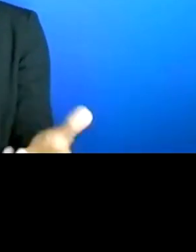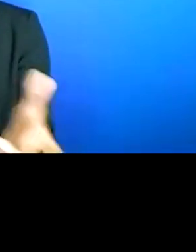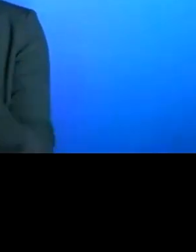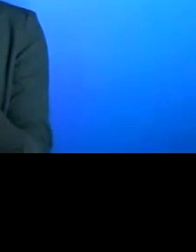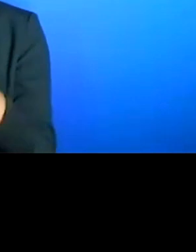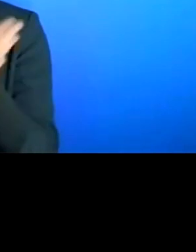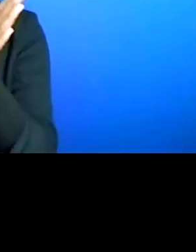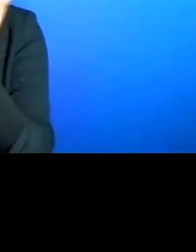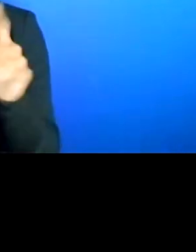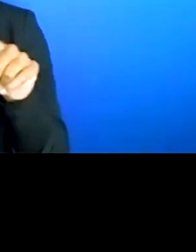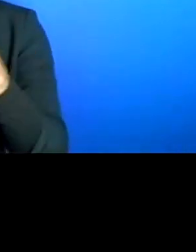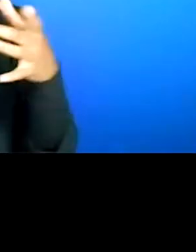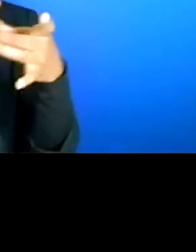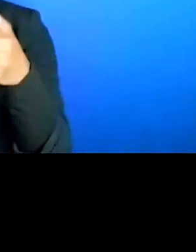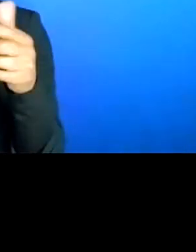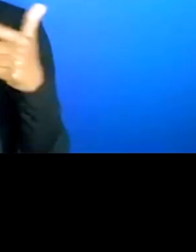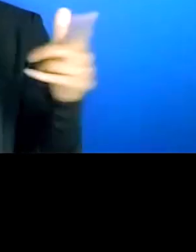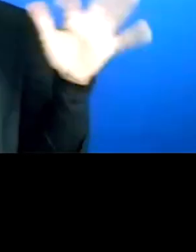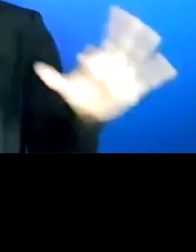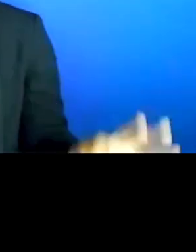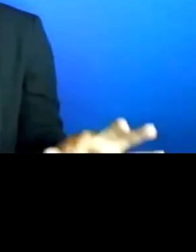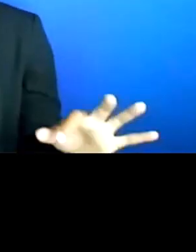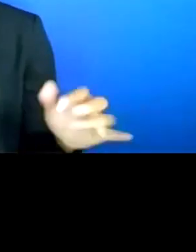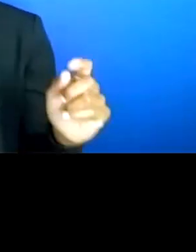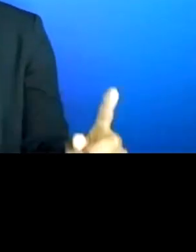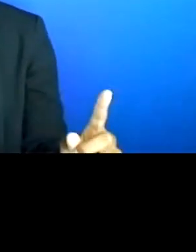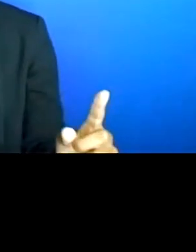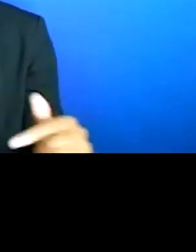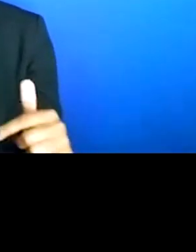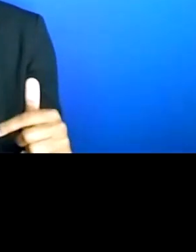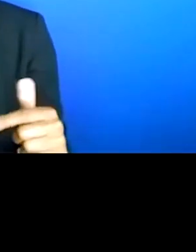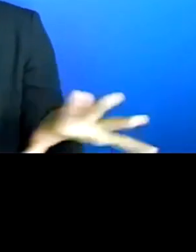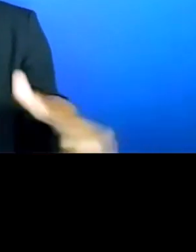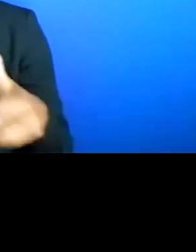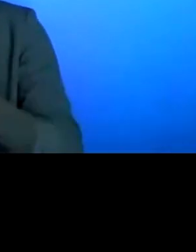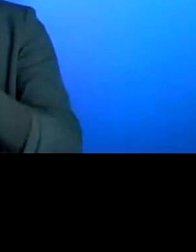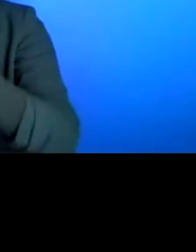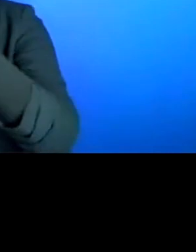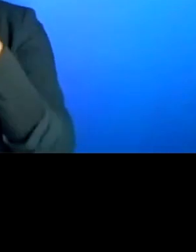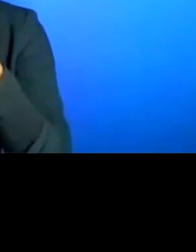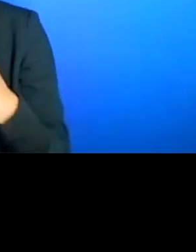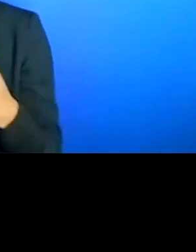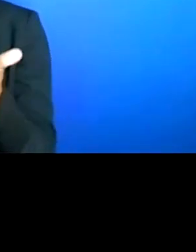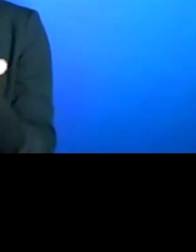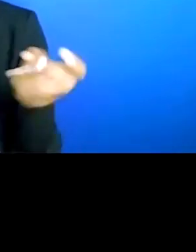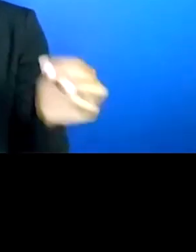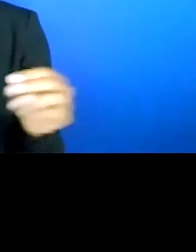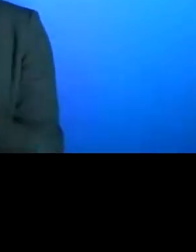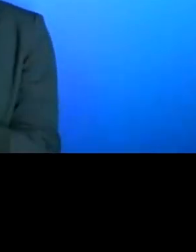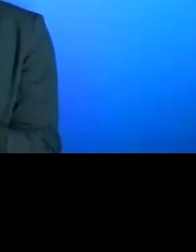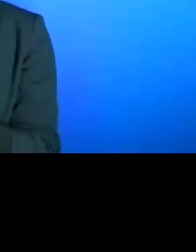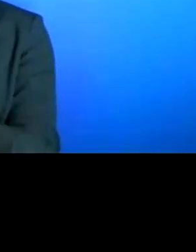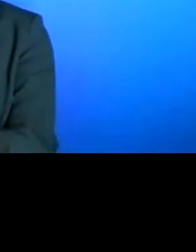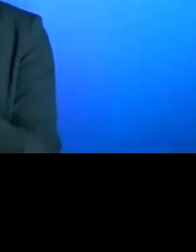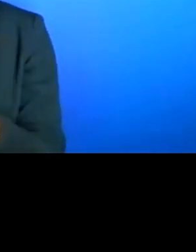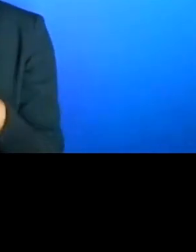for collaboration and communication. It promotes capacity building and research methods, data use, and responsible